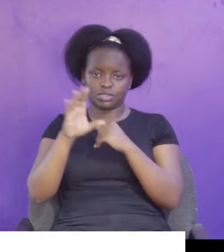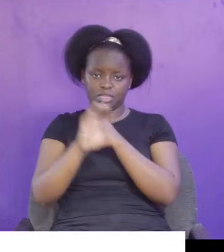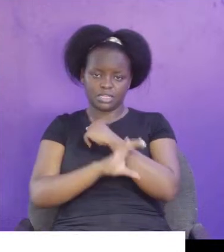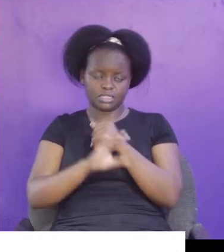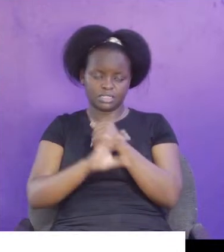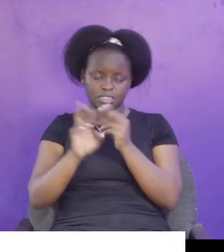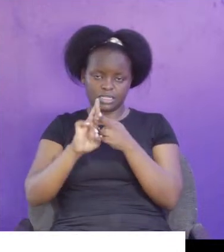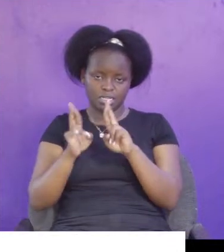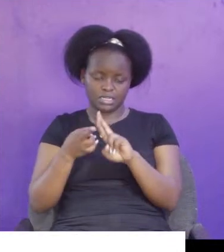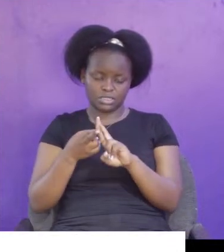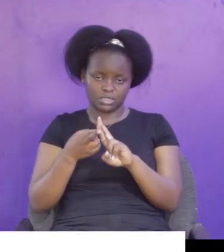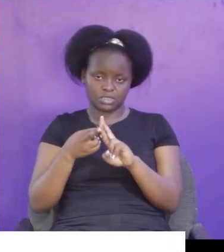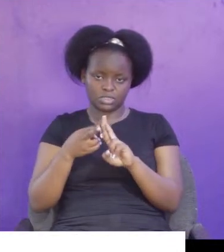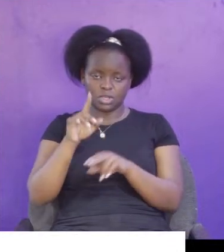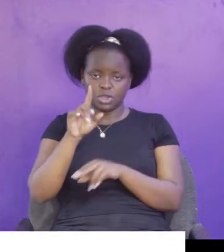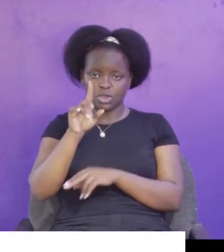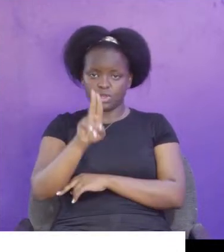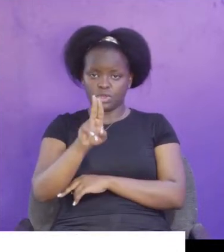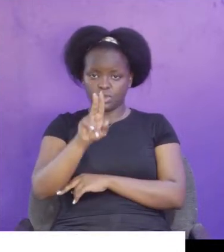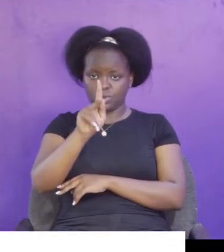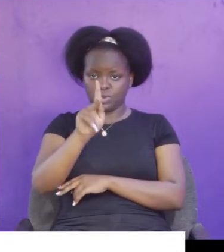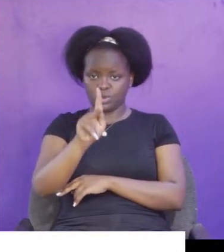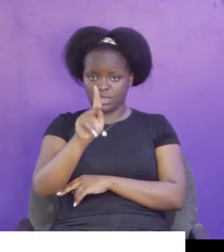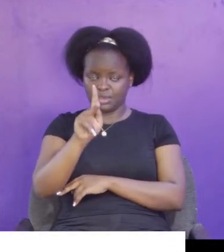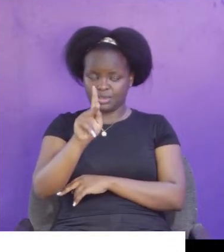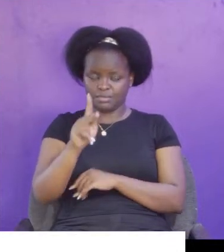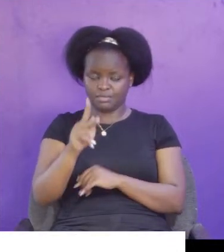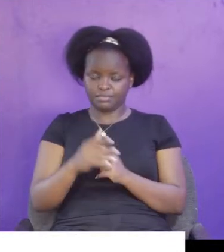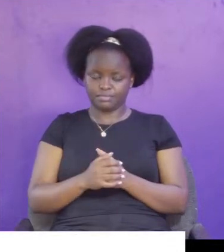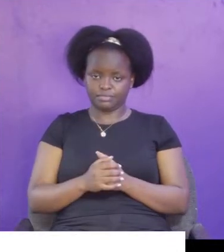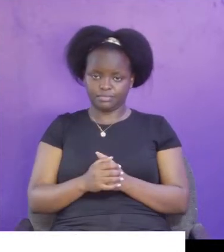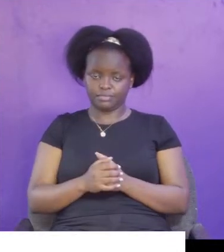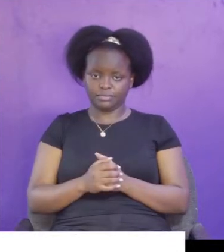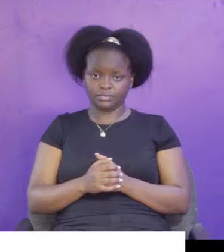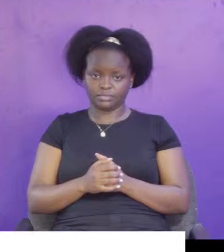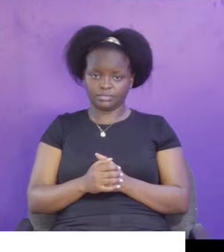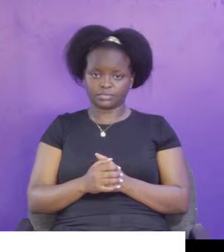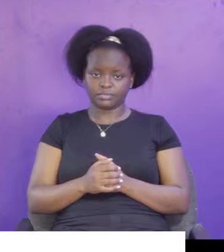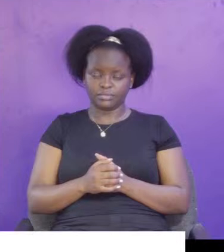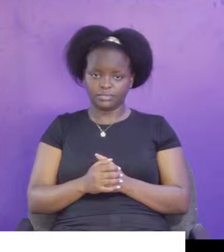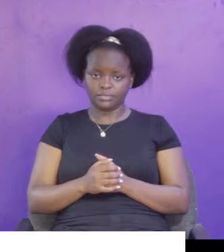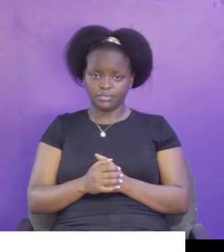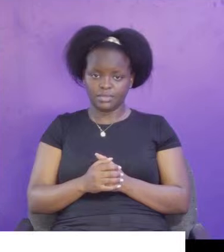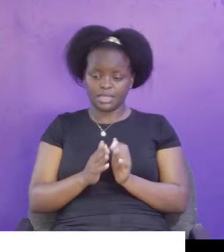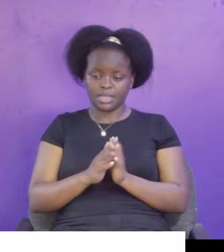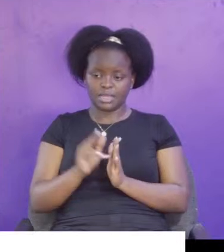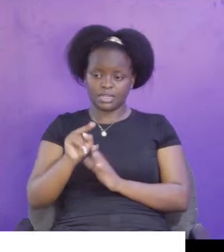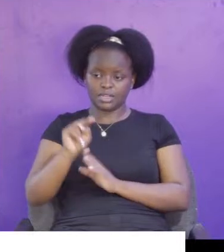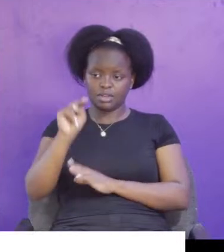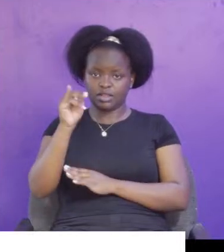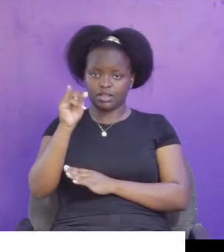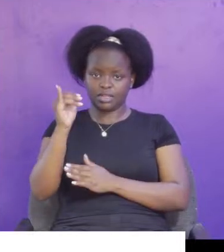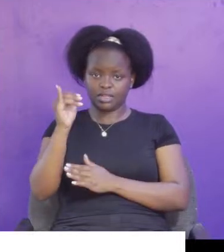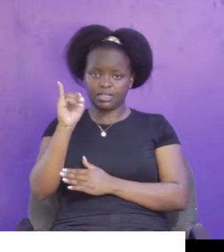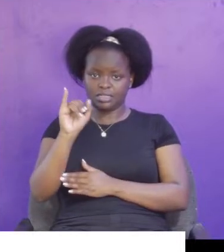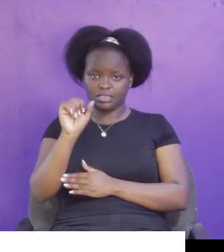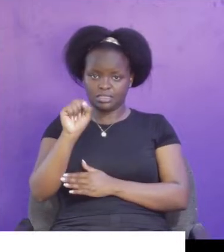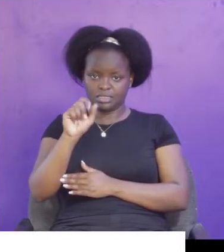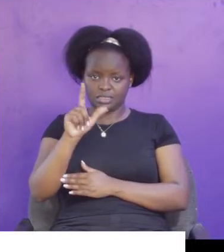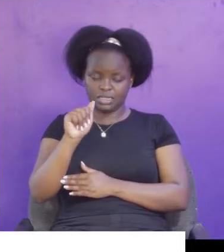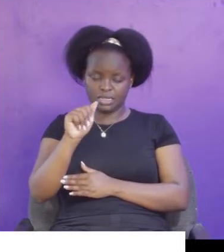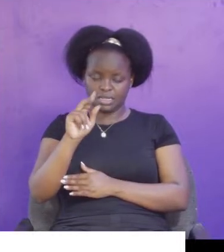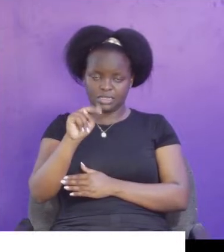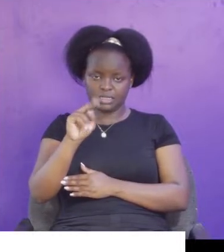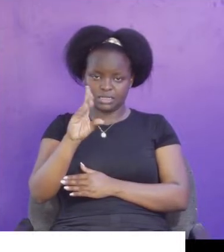Kingdom of Great Britain and Northern Ireland, we have the apologies of the Minister